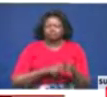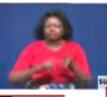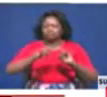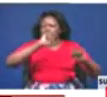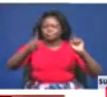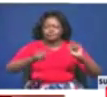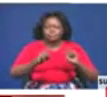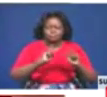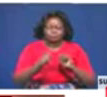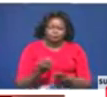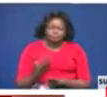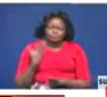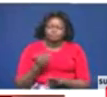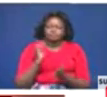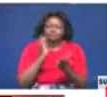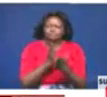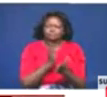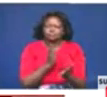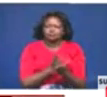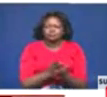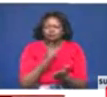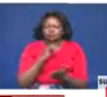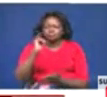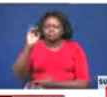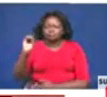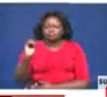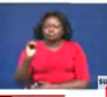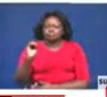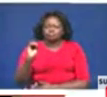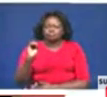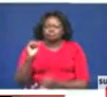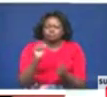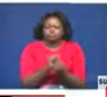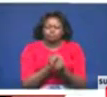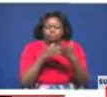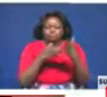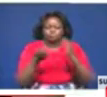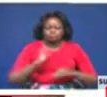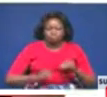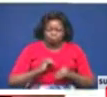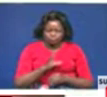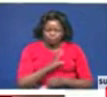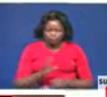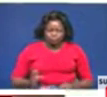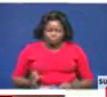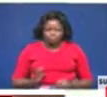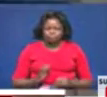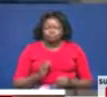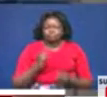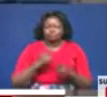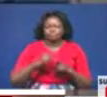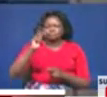of the last prosecution witness is an investigating officer with the Ethics and Anti-Corruption Commission, Ignatius